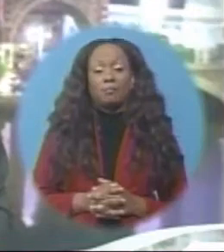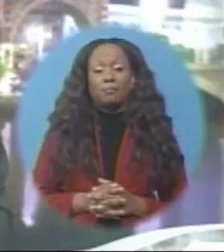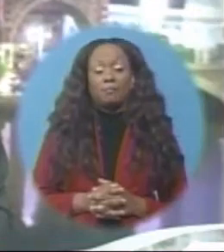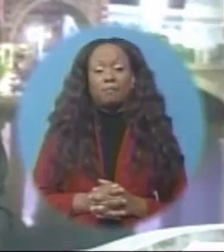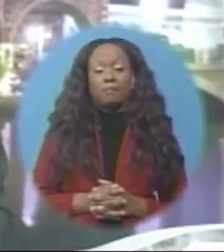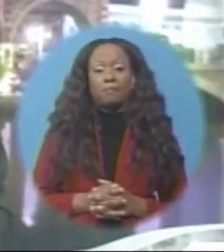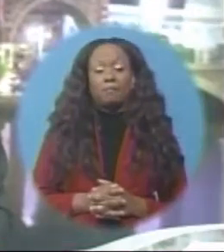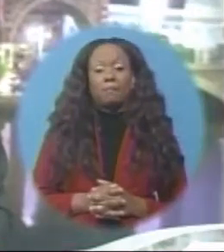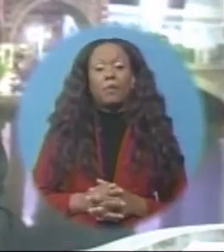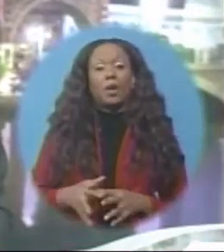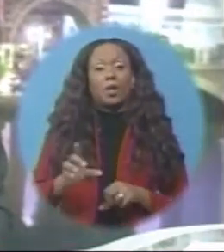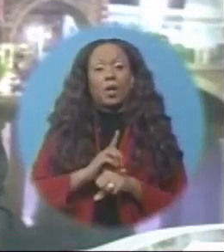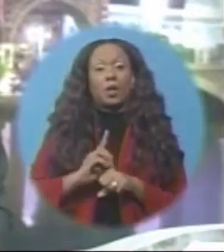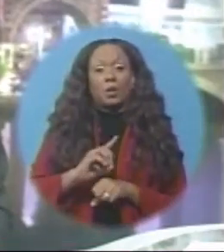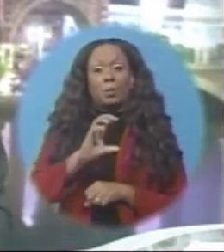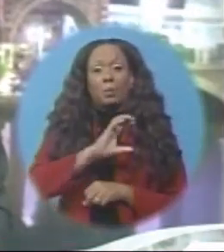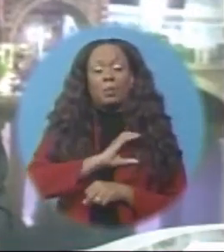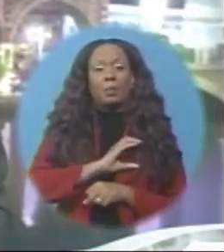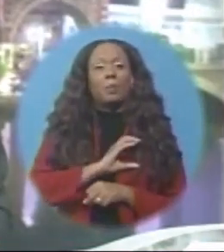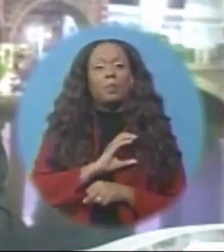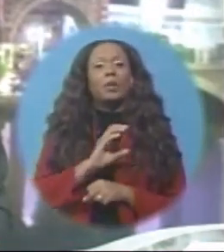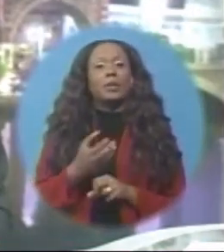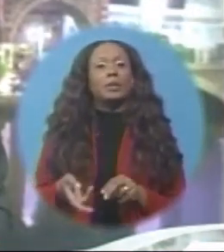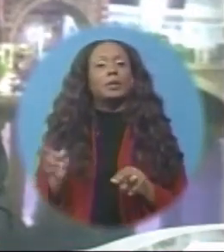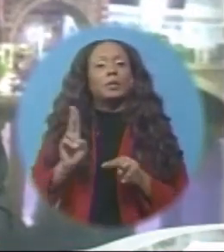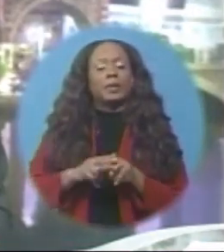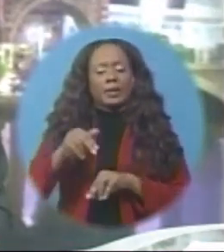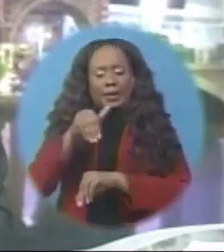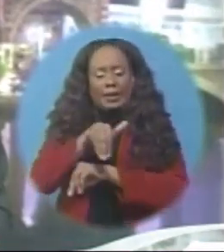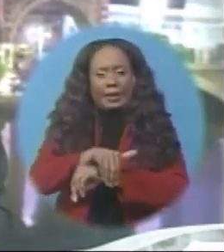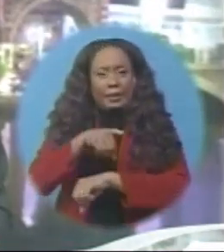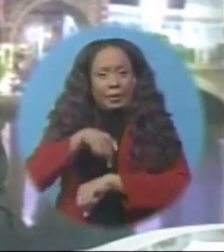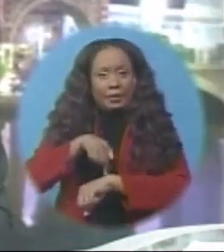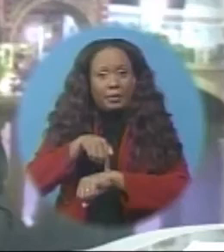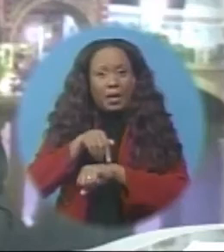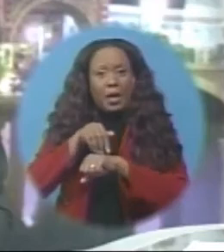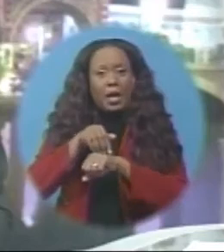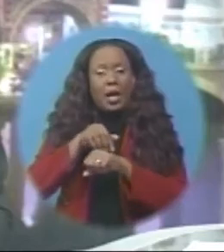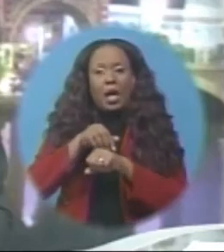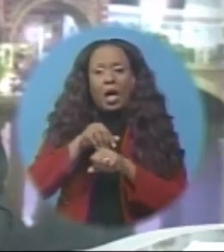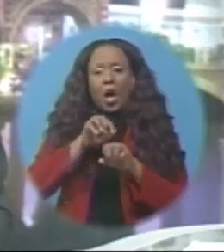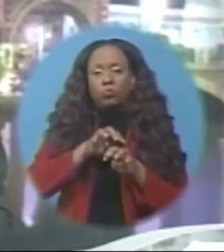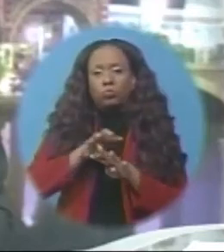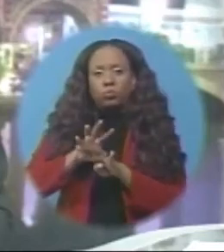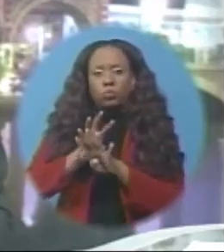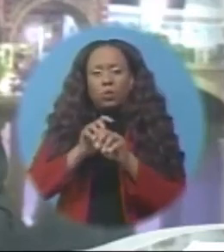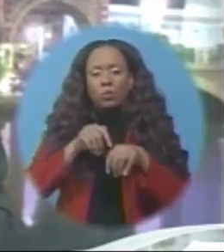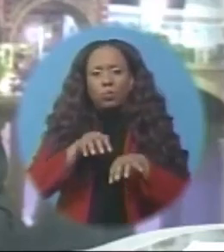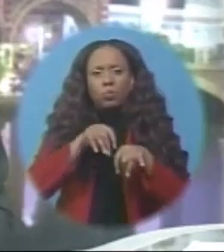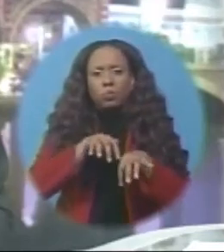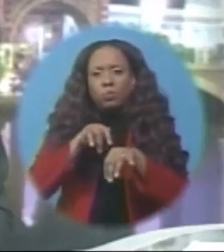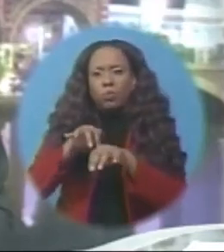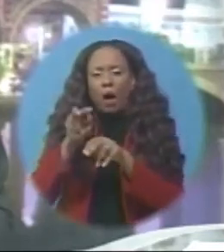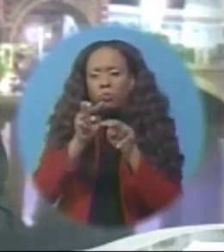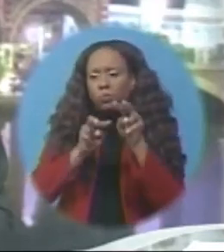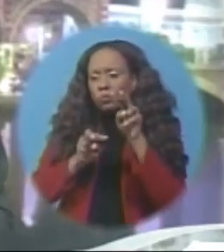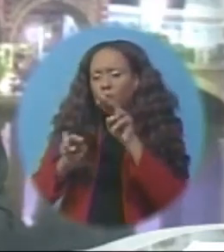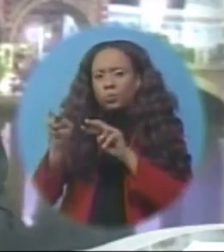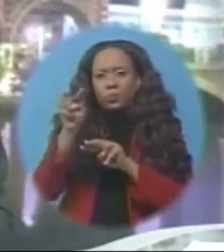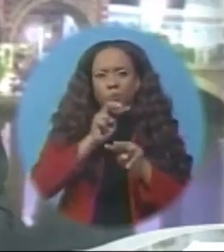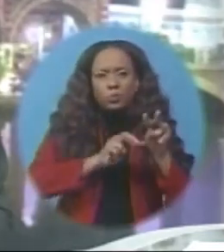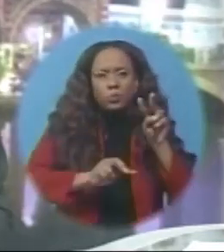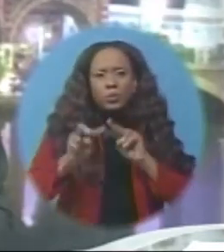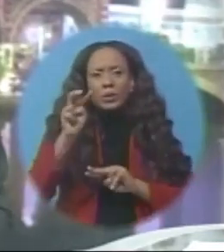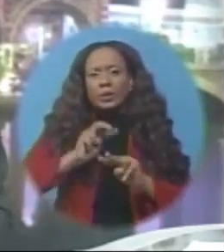The police force has increased night patrols, and Mr. Valerie says it will ensure Dominicans adhere to the curfew order in the capital. The Ministry of